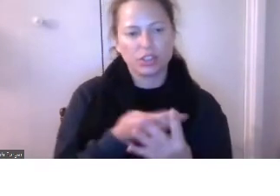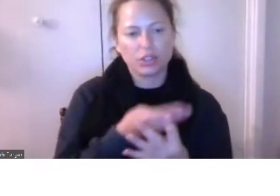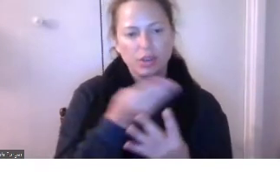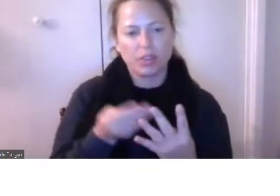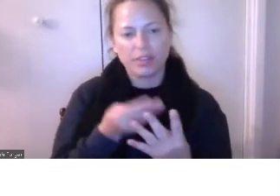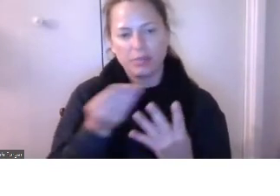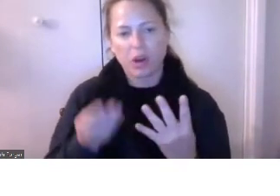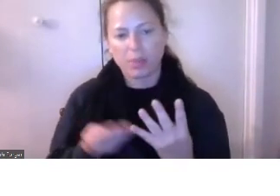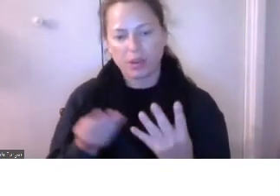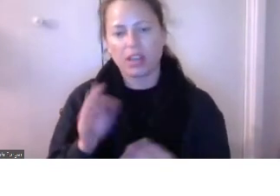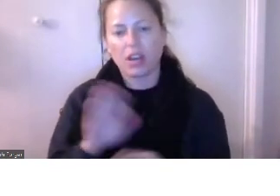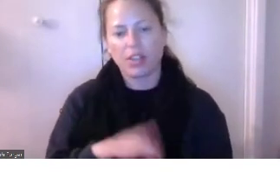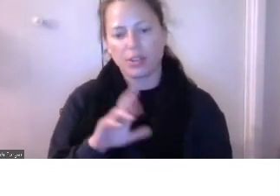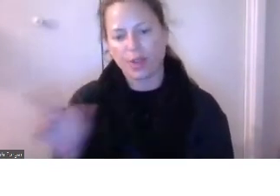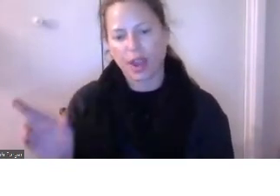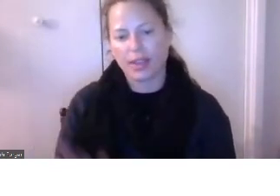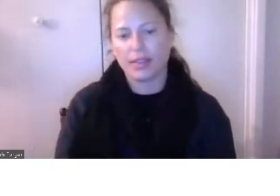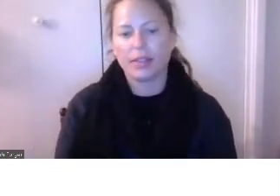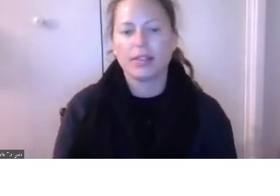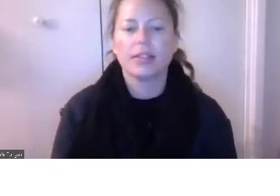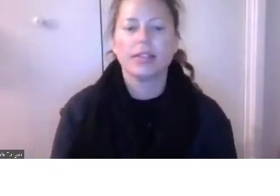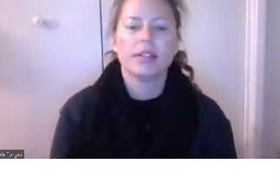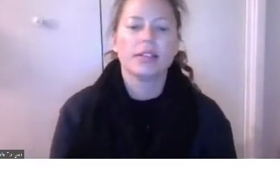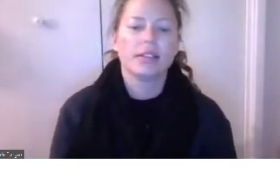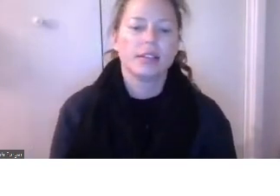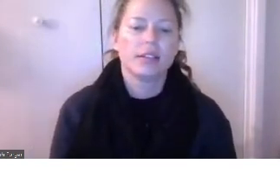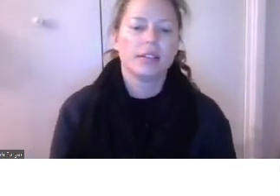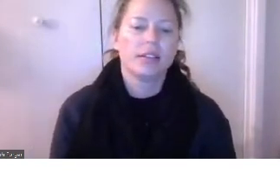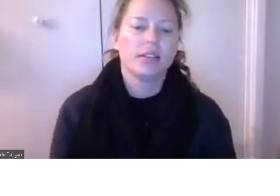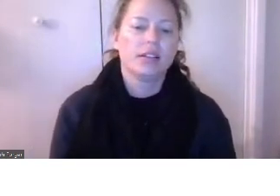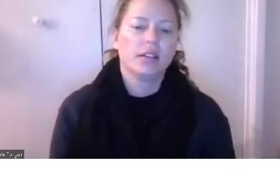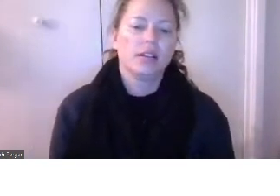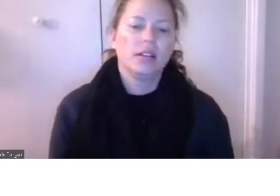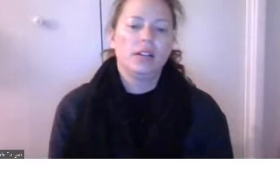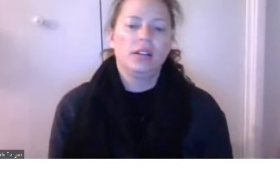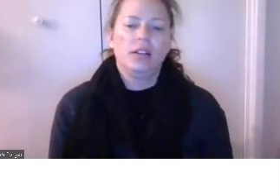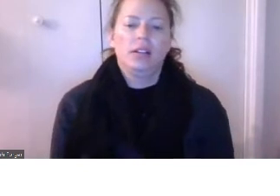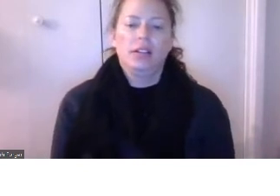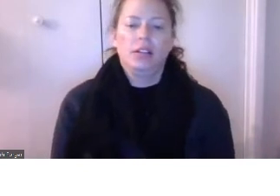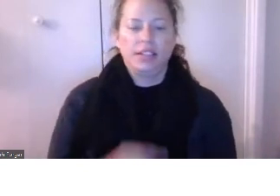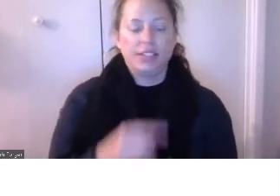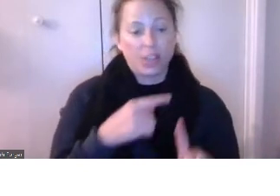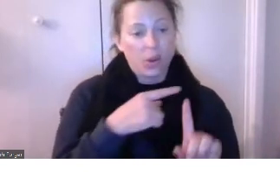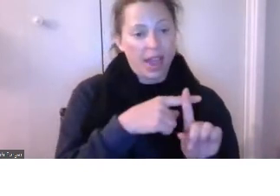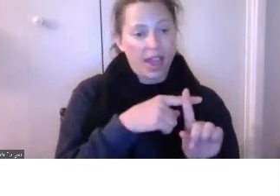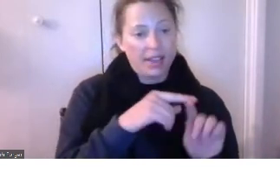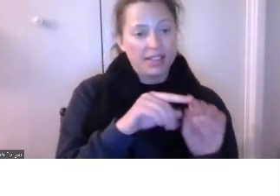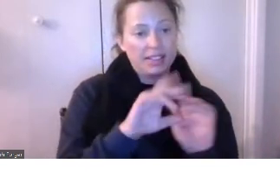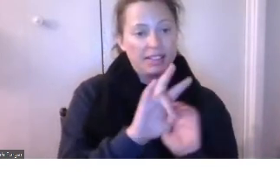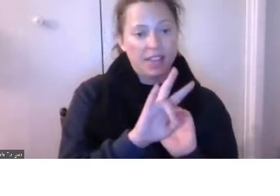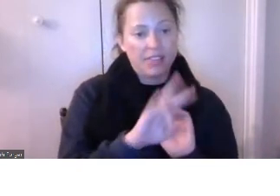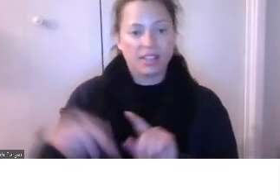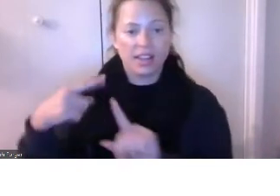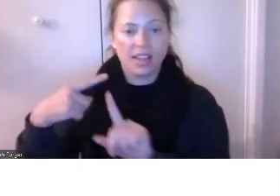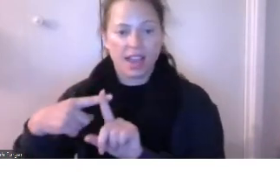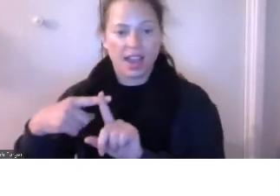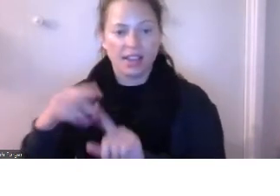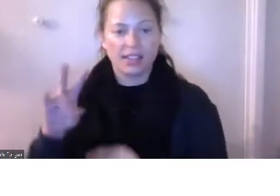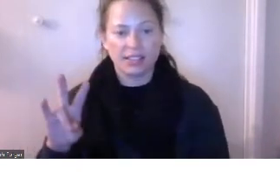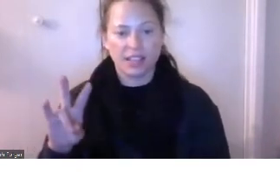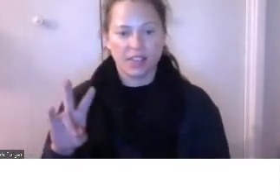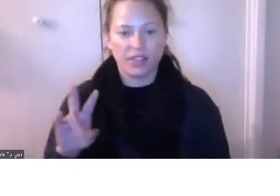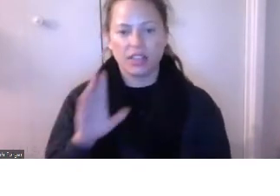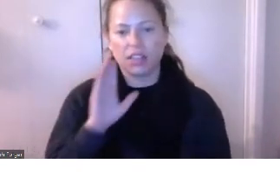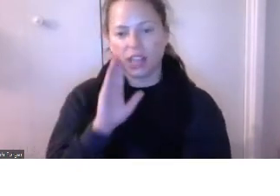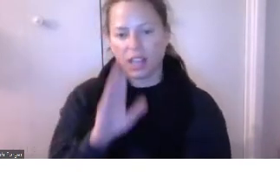6x minus 12. Now I need to add 7 on both sides. And as you do these,